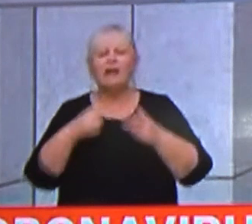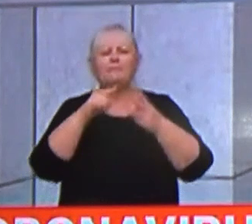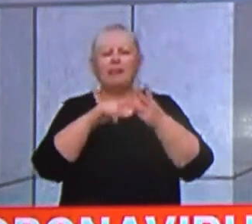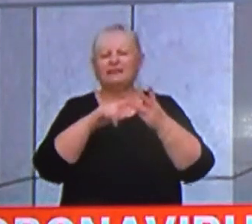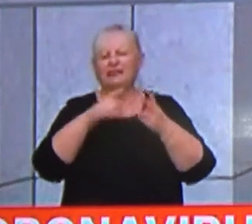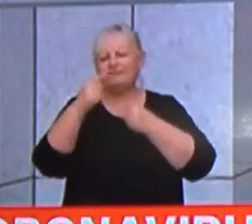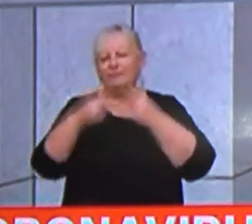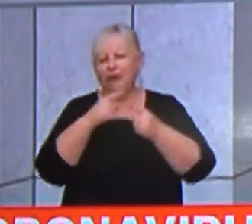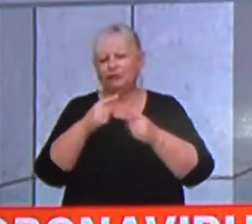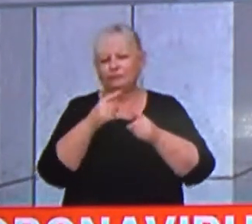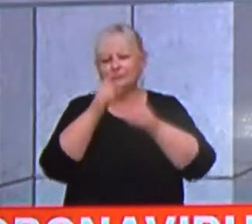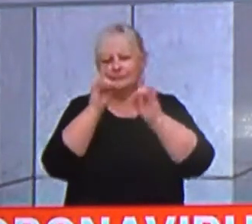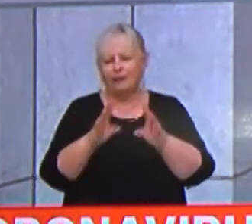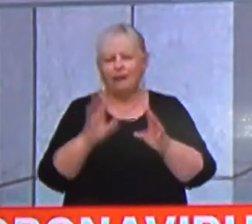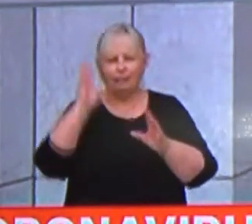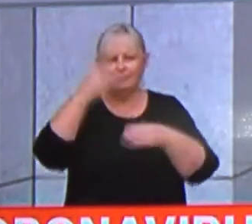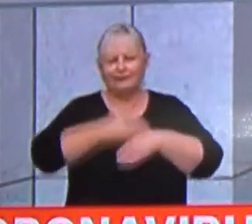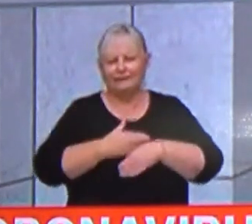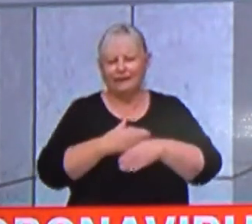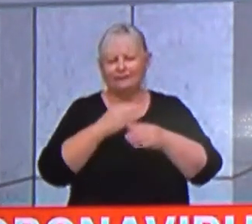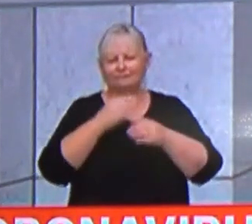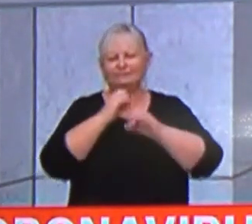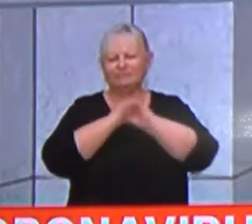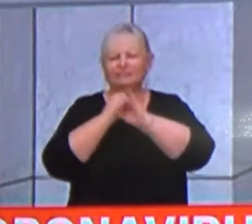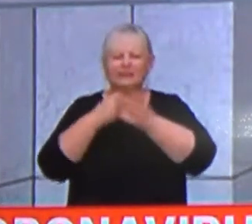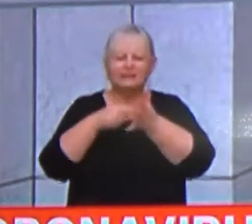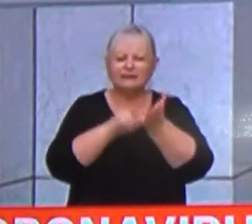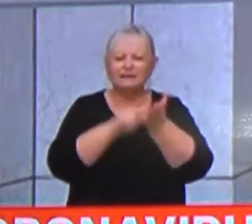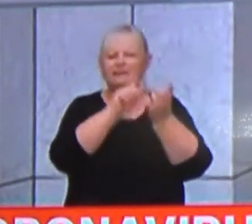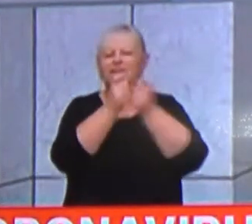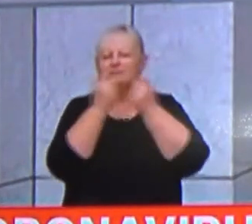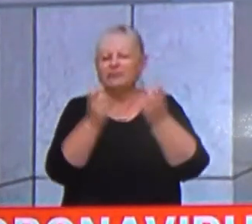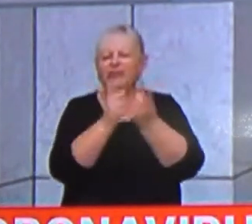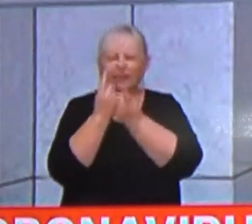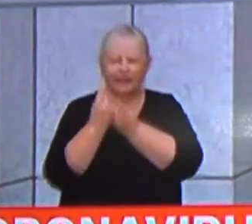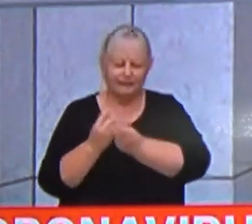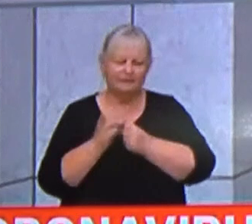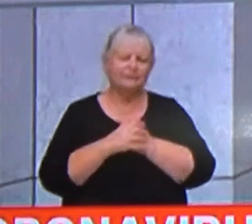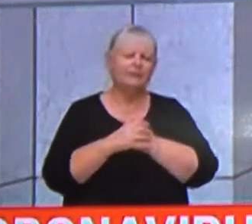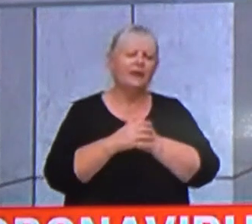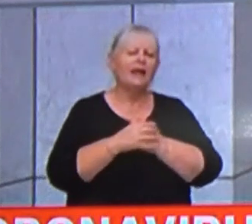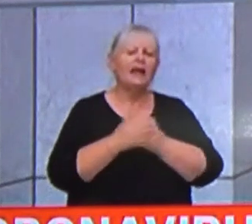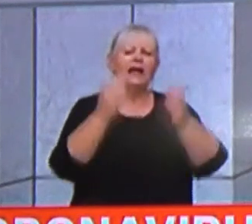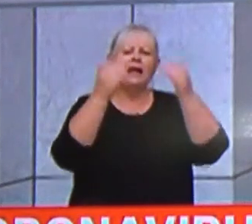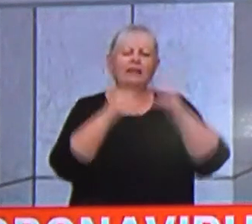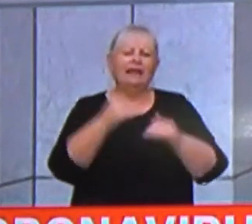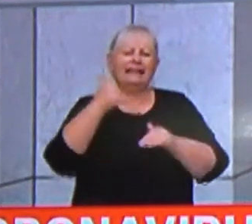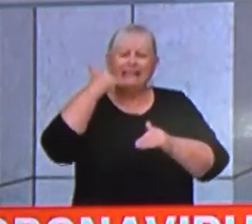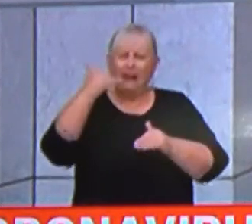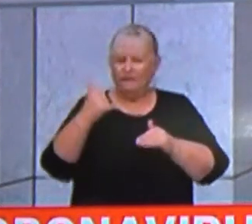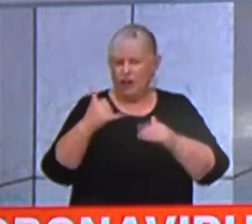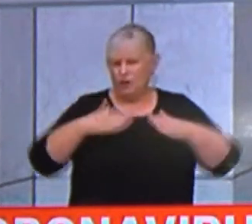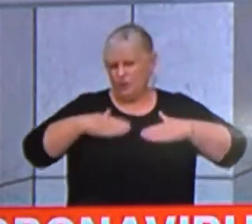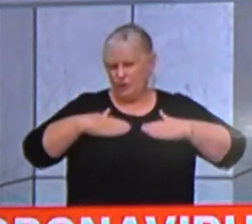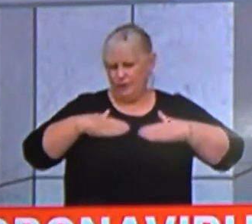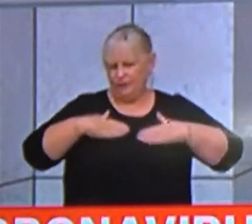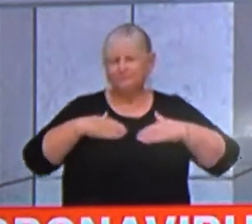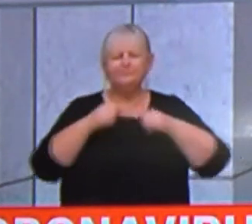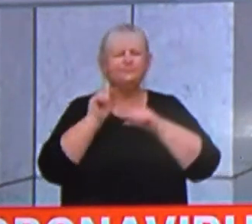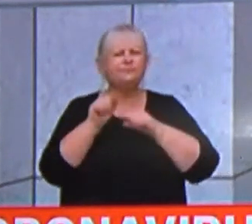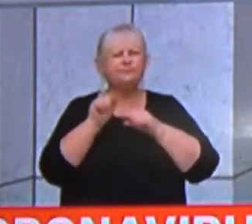rates of increase a week ago in the 25 and 30% rate to now on our latest advice from the National Incident Centre